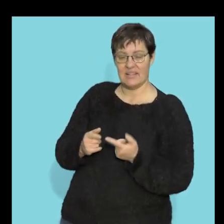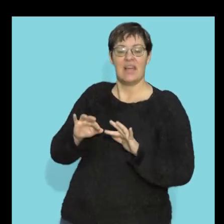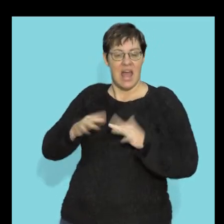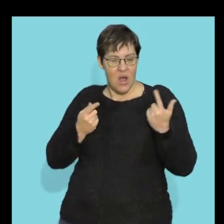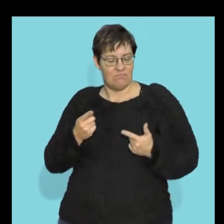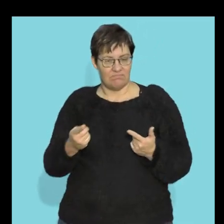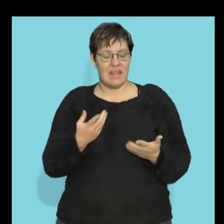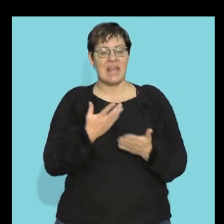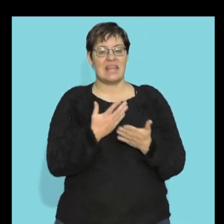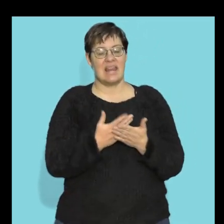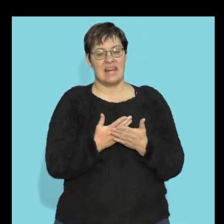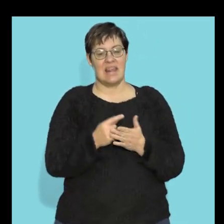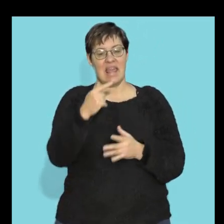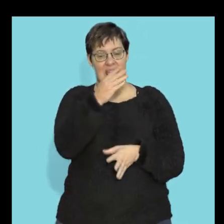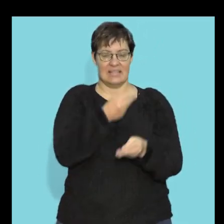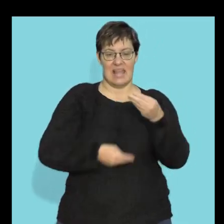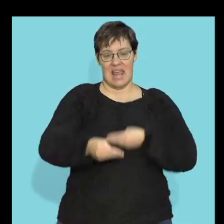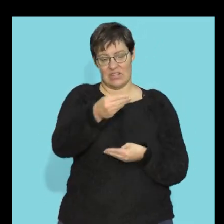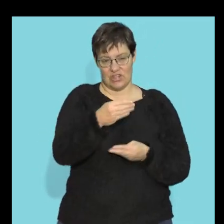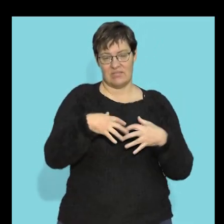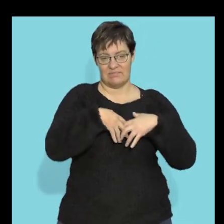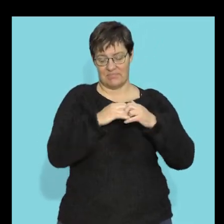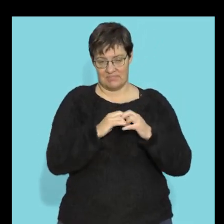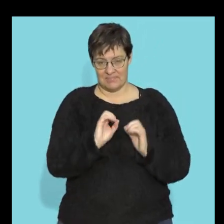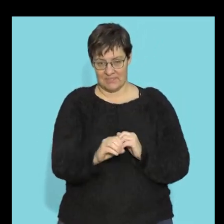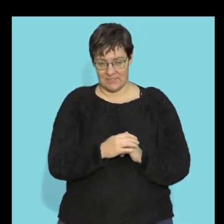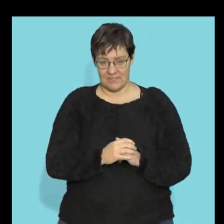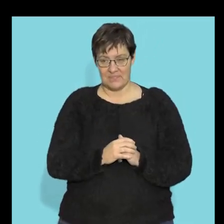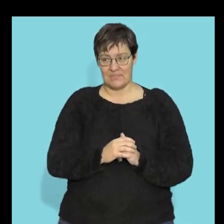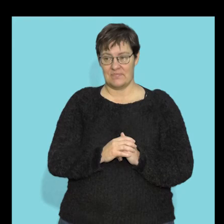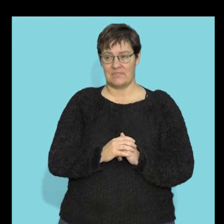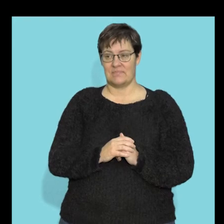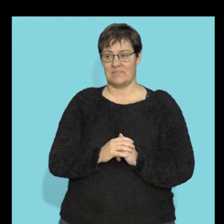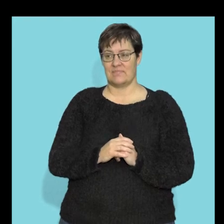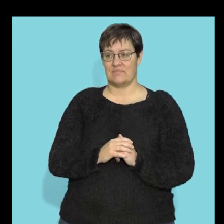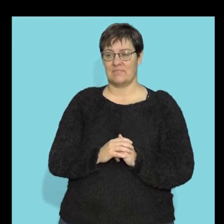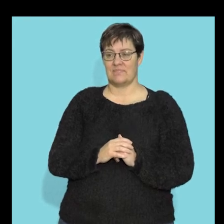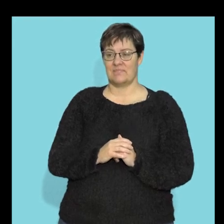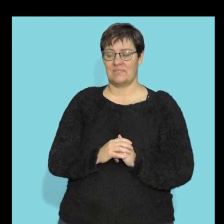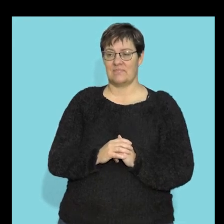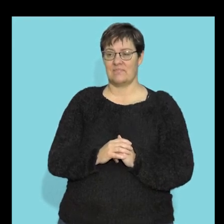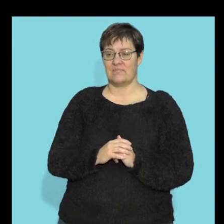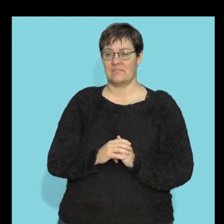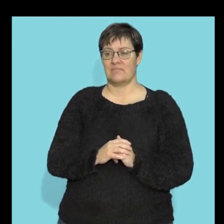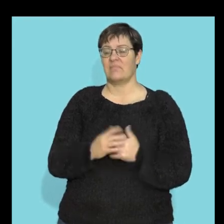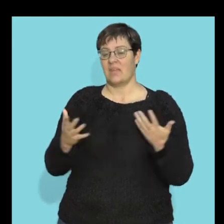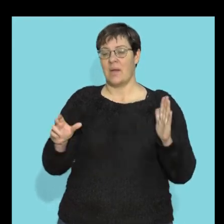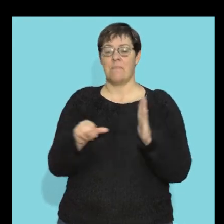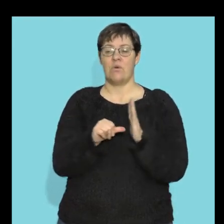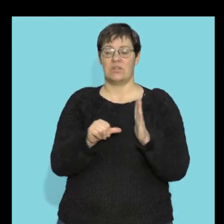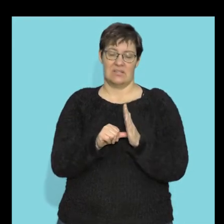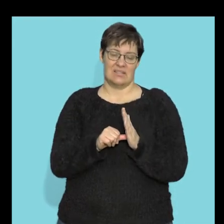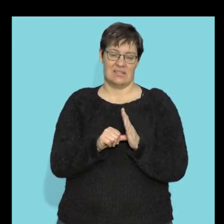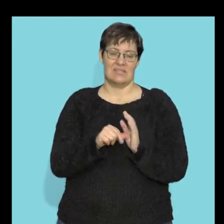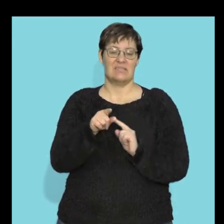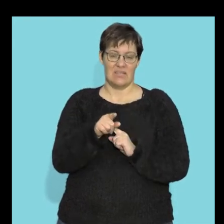are able to have that gaseous exchange system that is going to be moist. As we said, very important